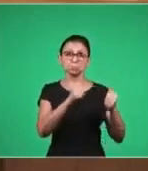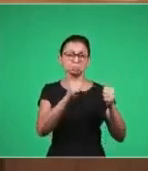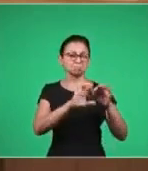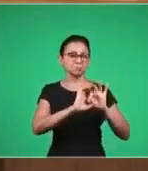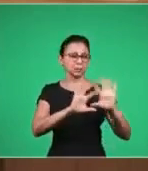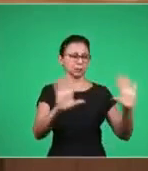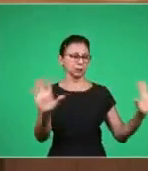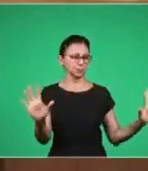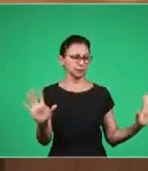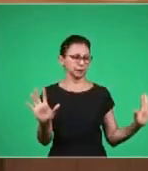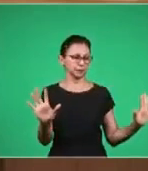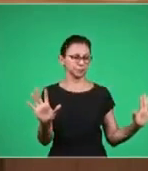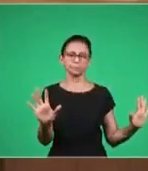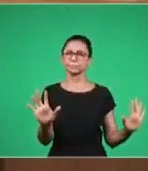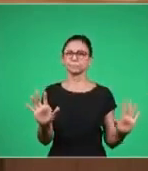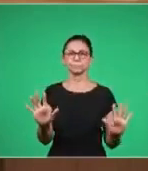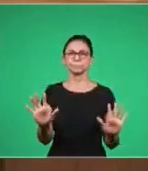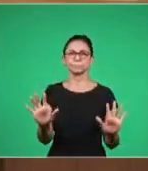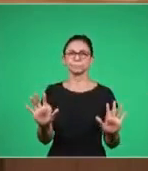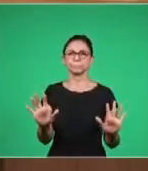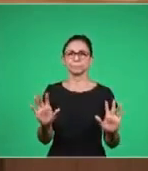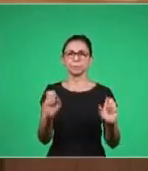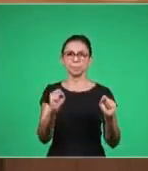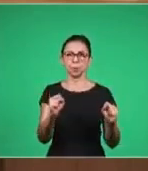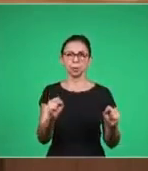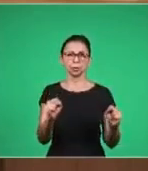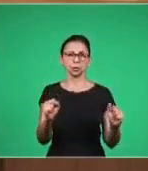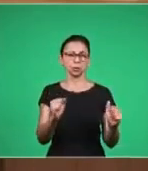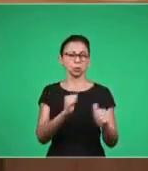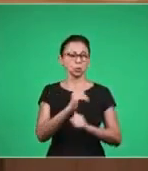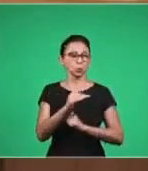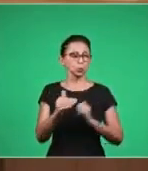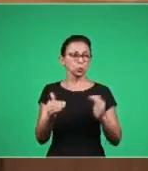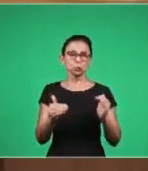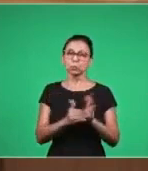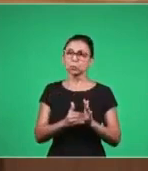we are in a world where everything is permitted, everything is allowed.